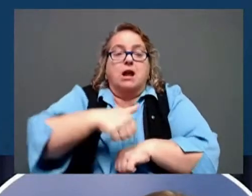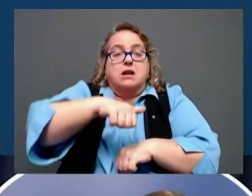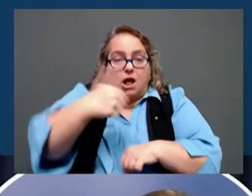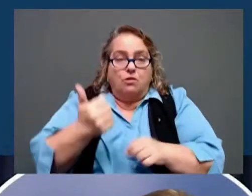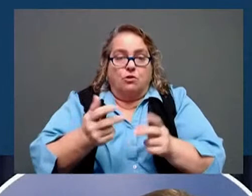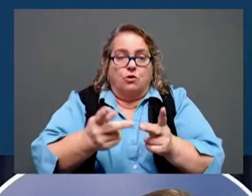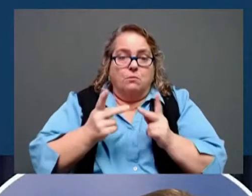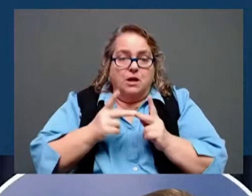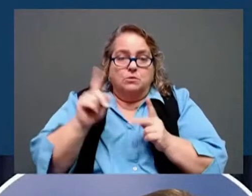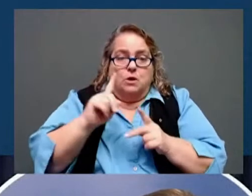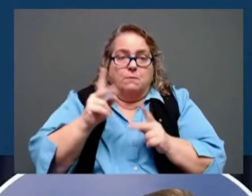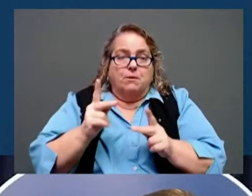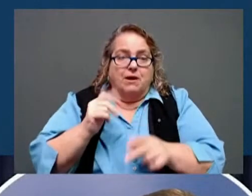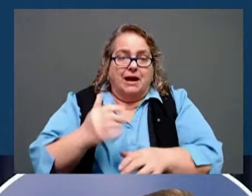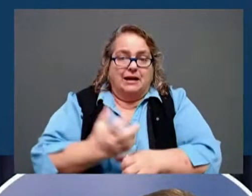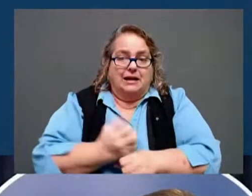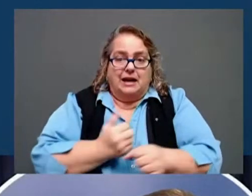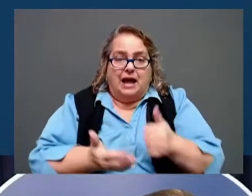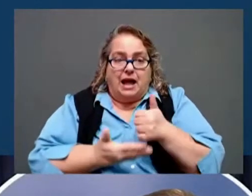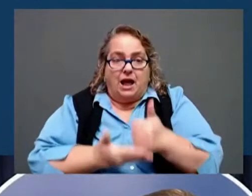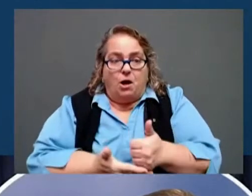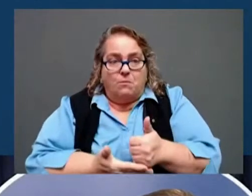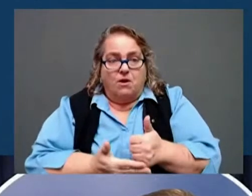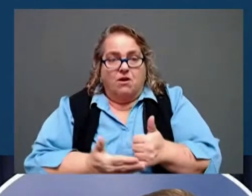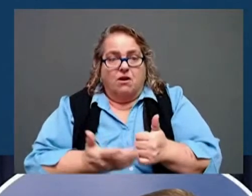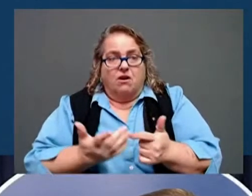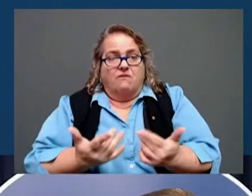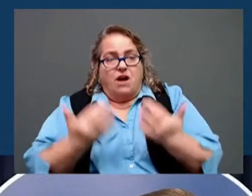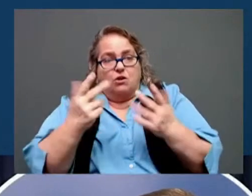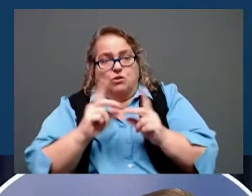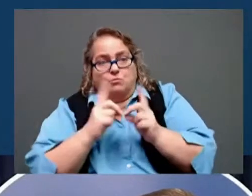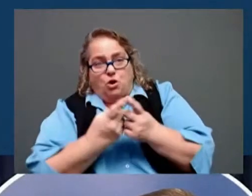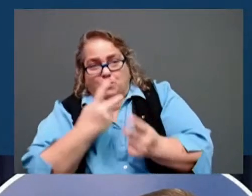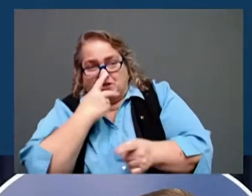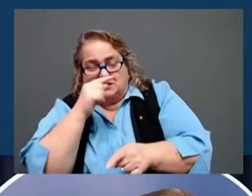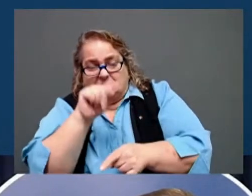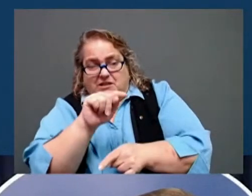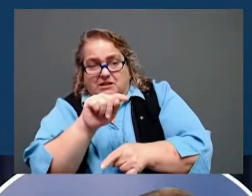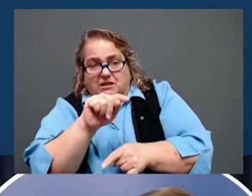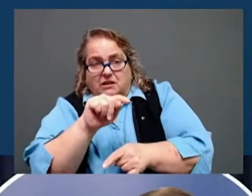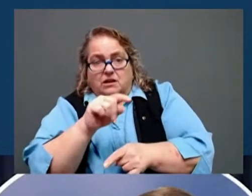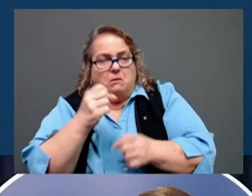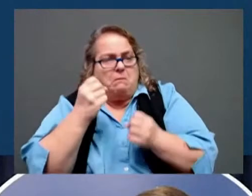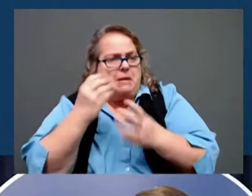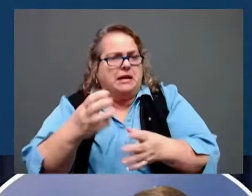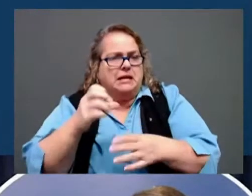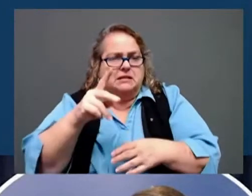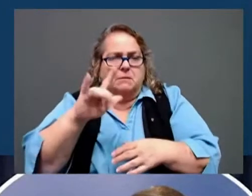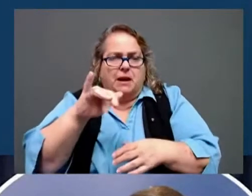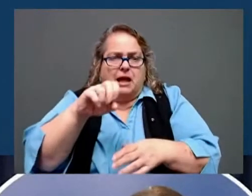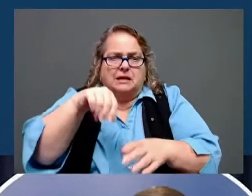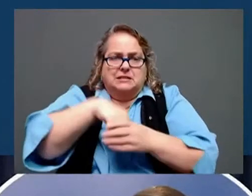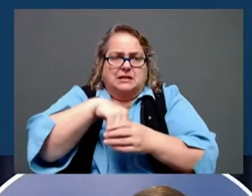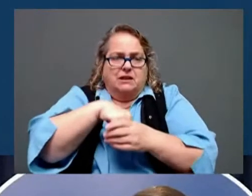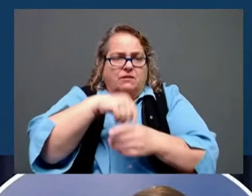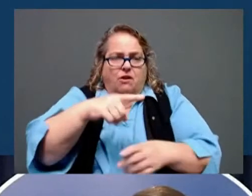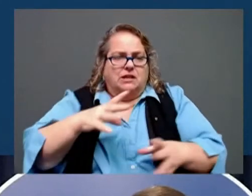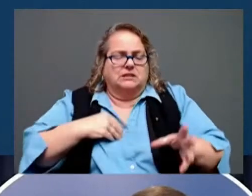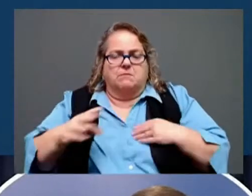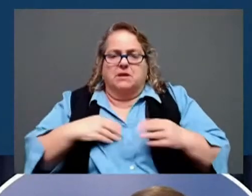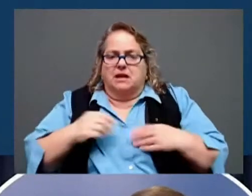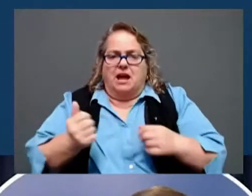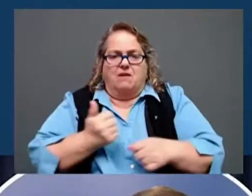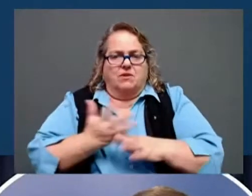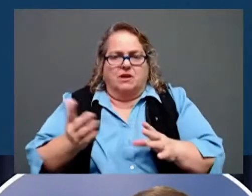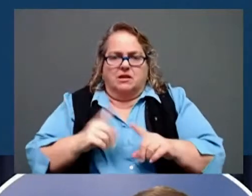help. The fire department's grilling out right there next to it. There are so many supplies inside. They are accepting everything but clothes. They want to